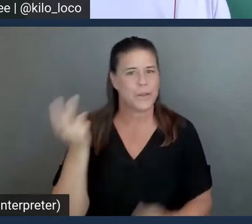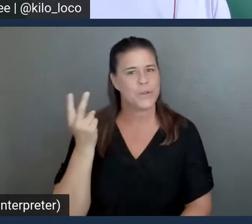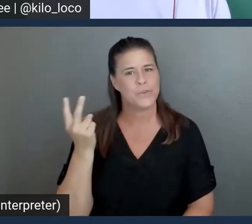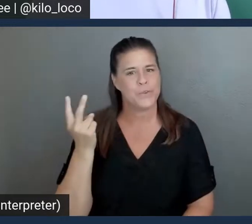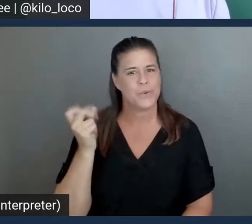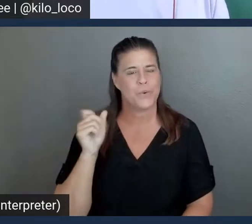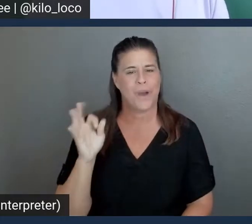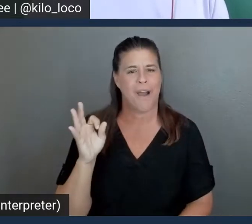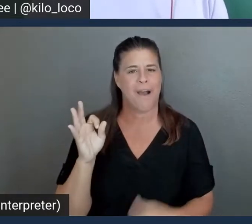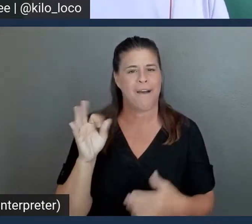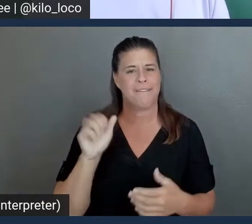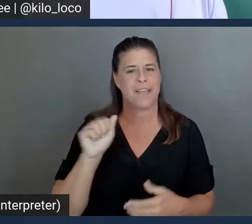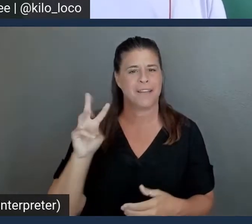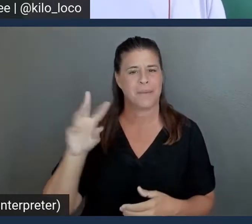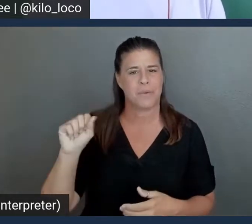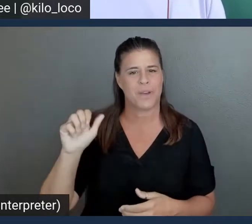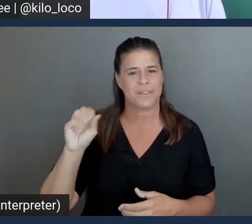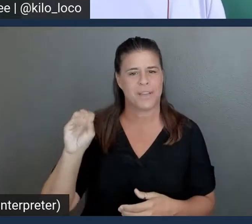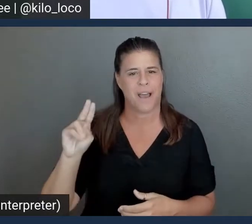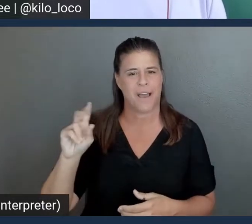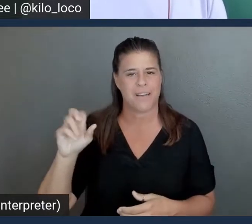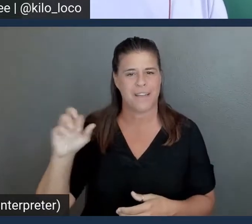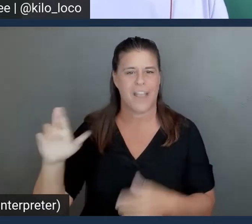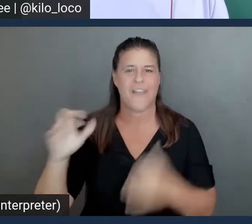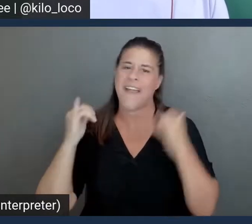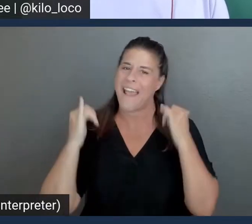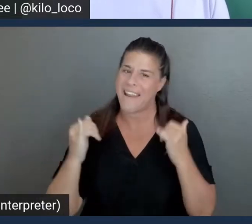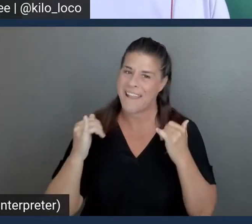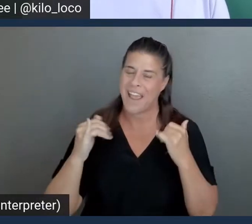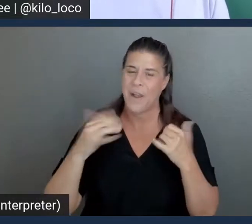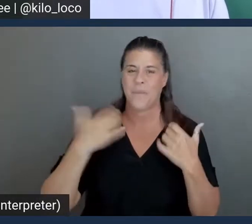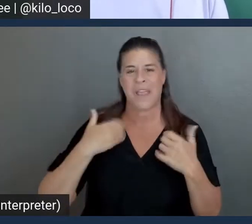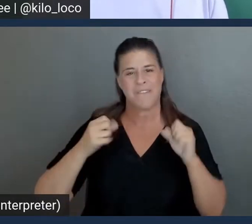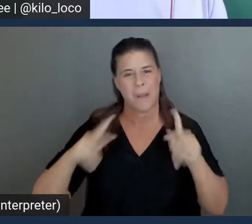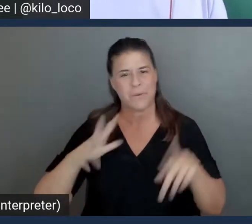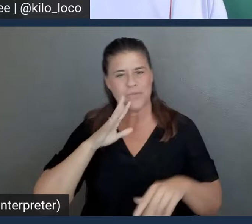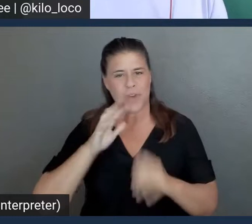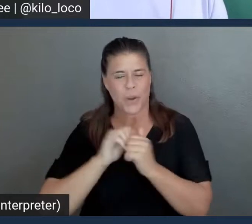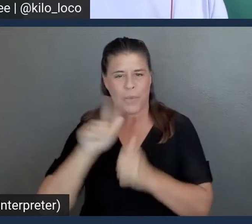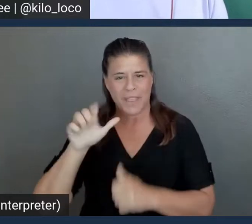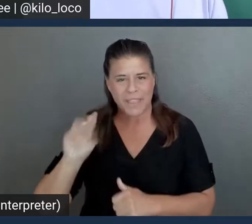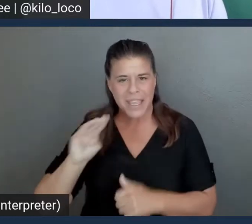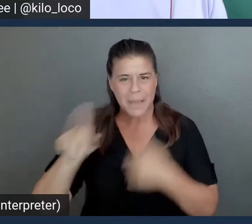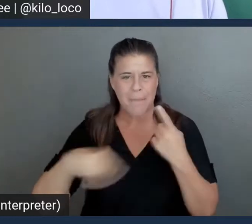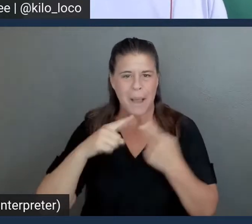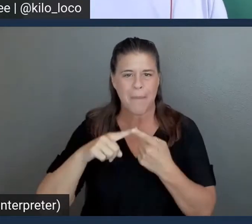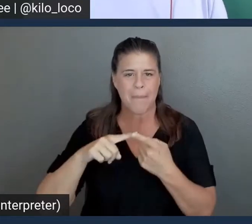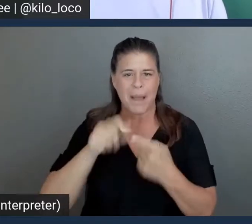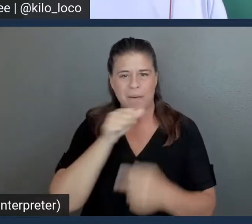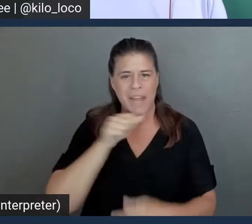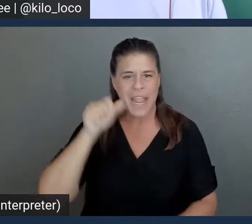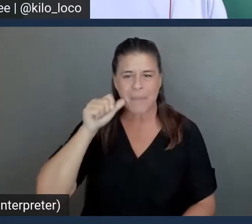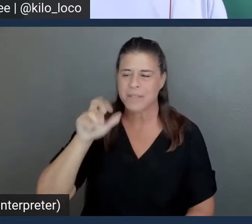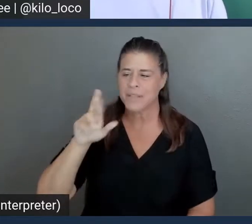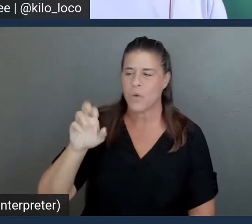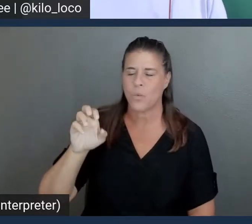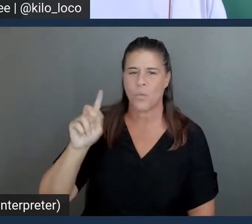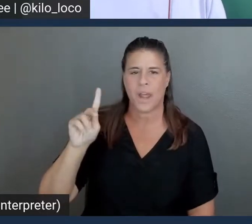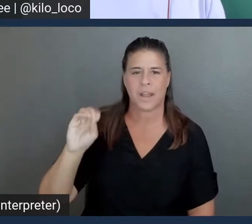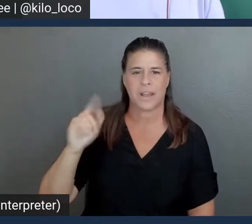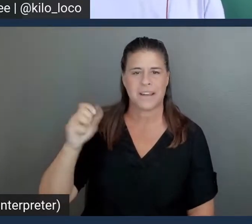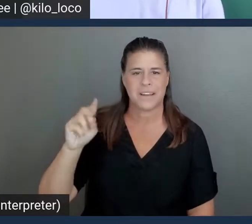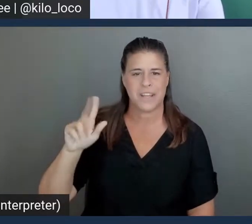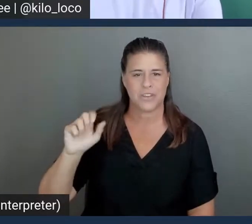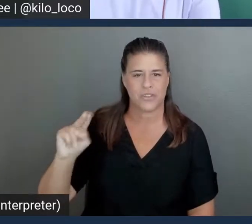of AWS On Air, and right now we get to talk to Liam about Amazon Rekognition. Actually, a feature